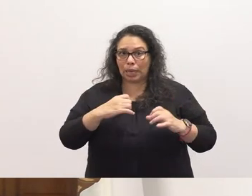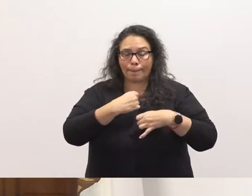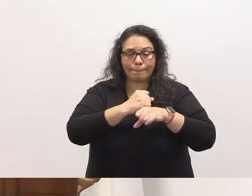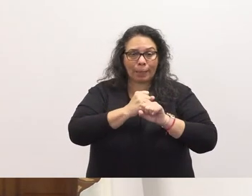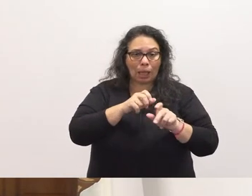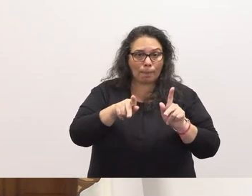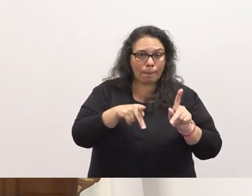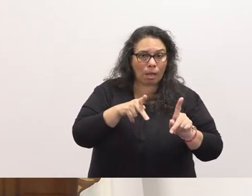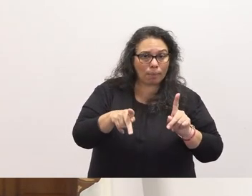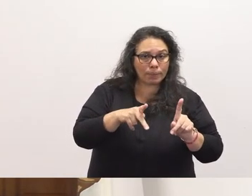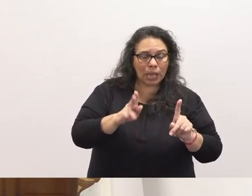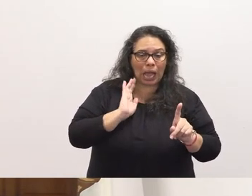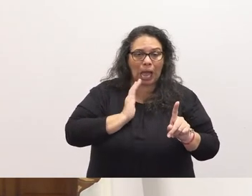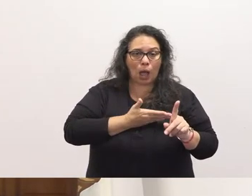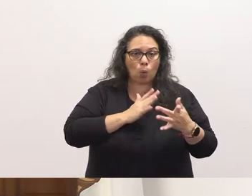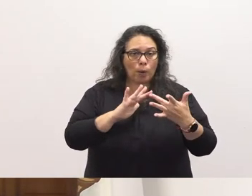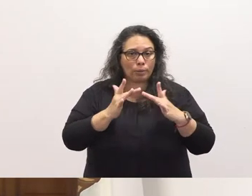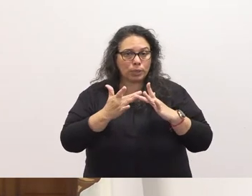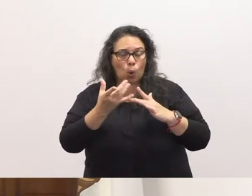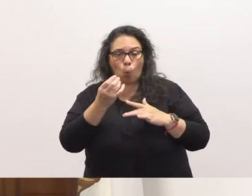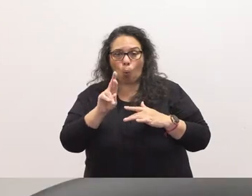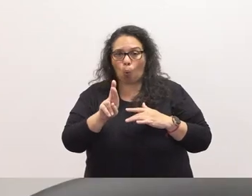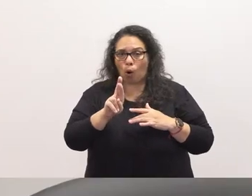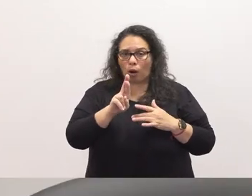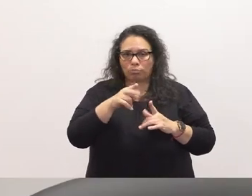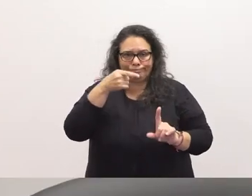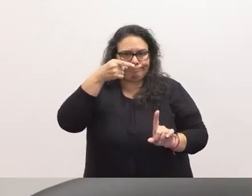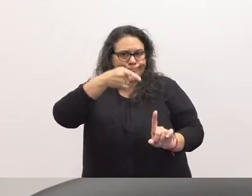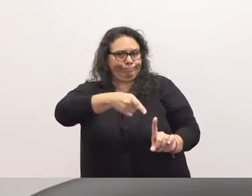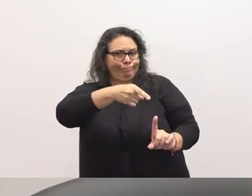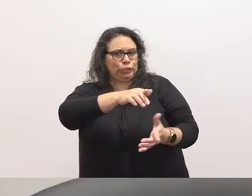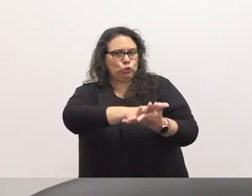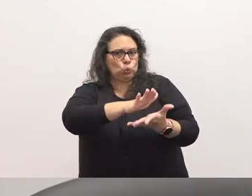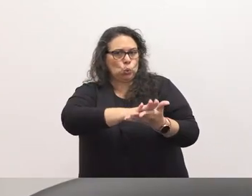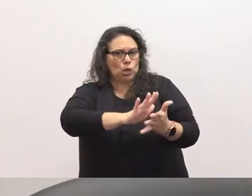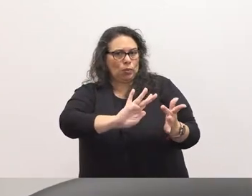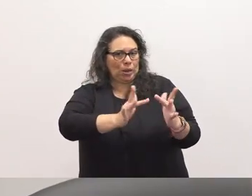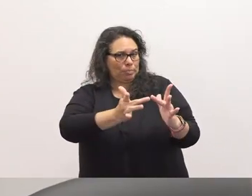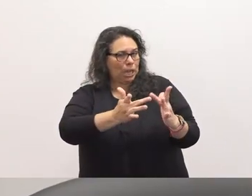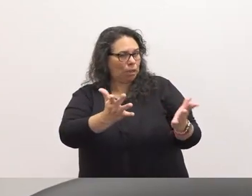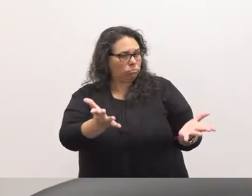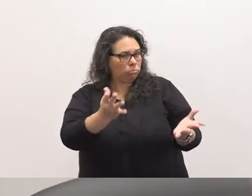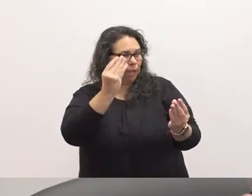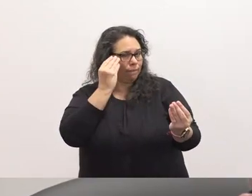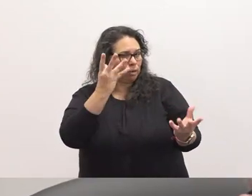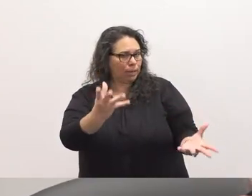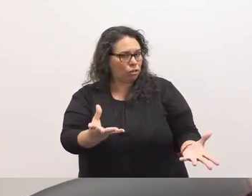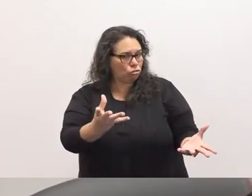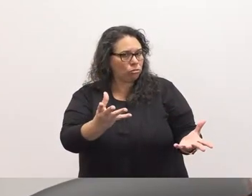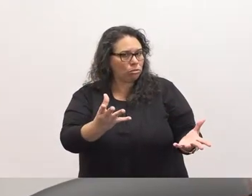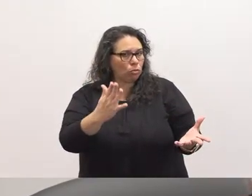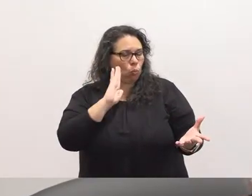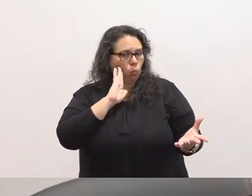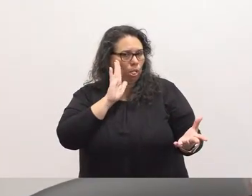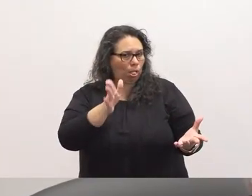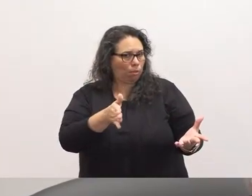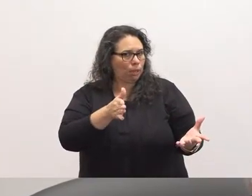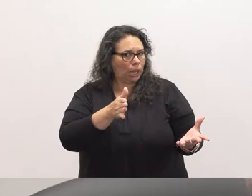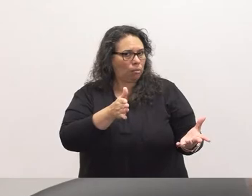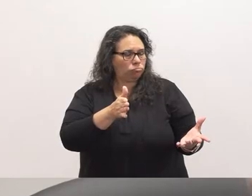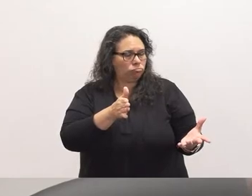on either our website or the individual school's website? I think that this information would be